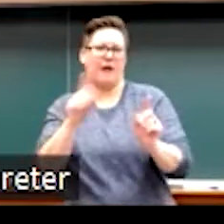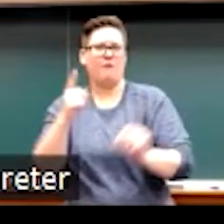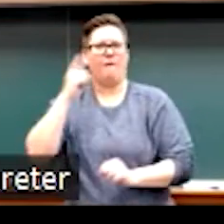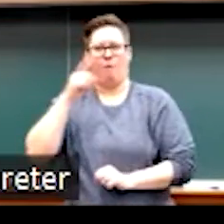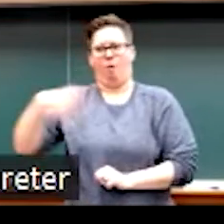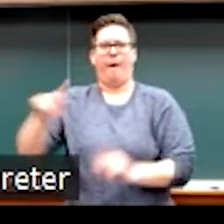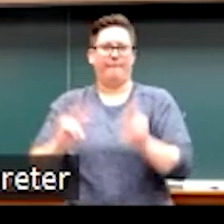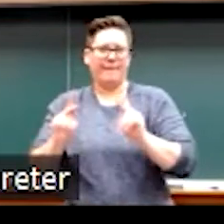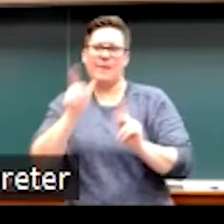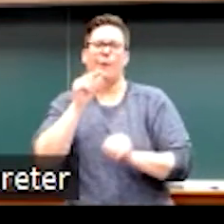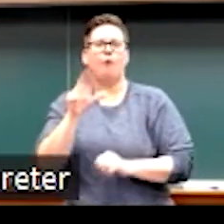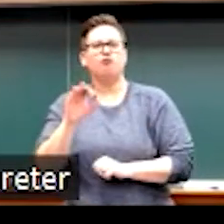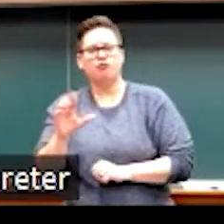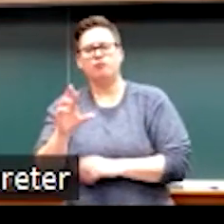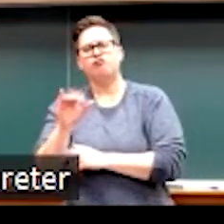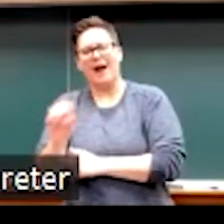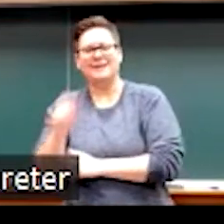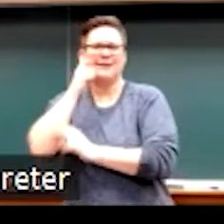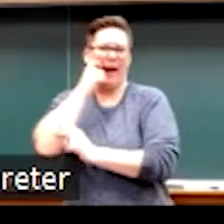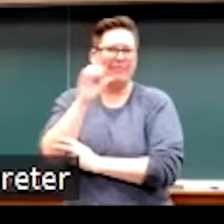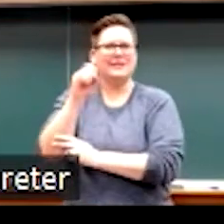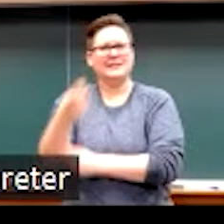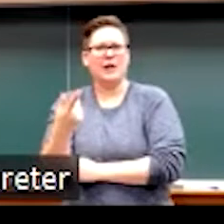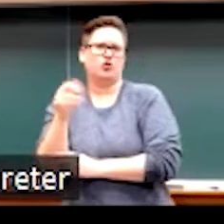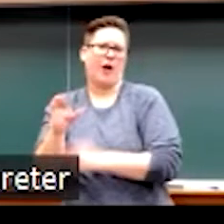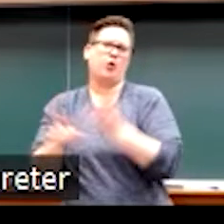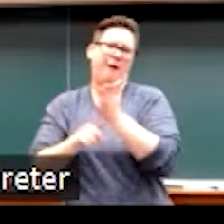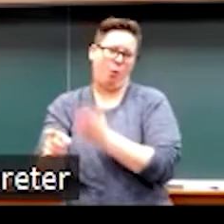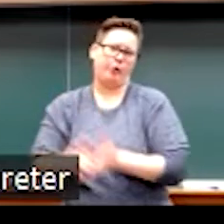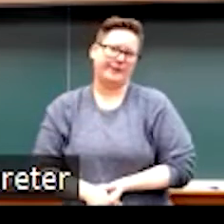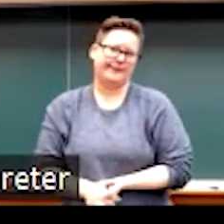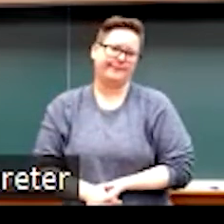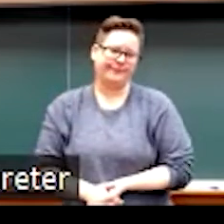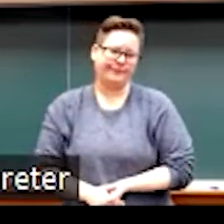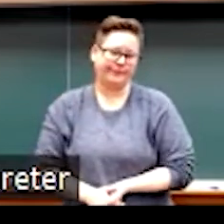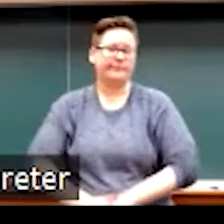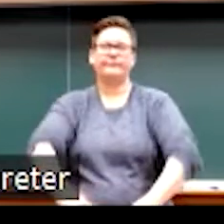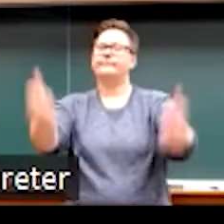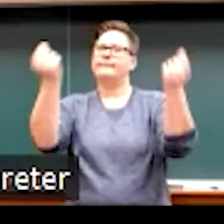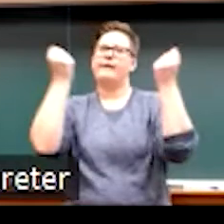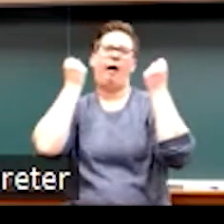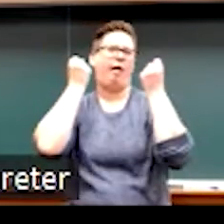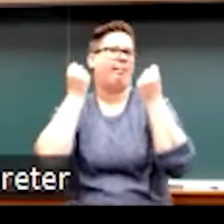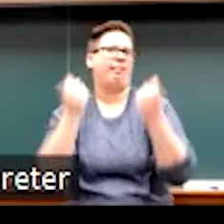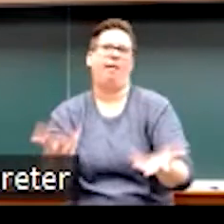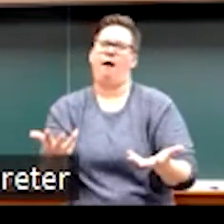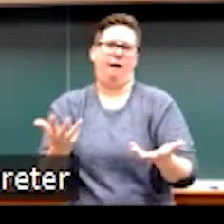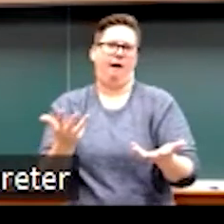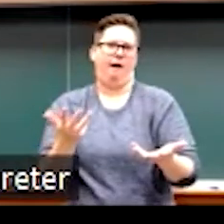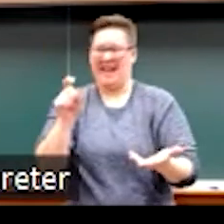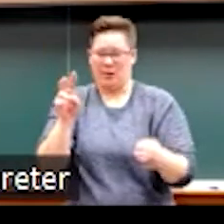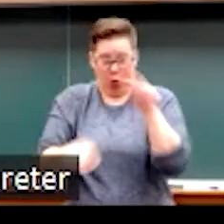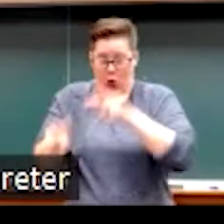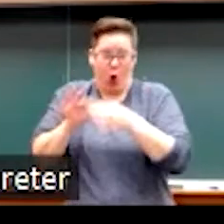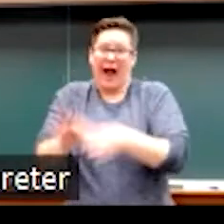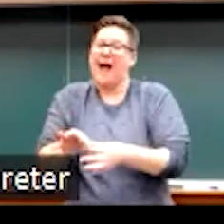among individuals from racial and ethnic and sexual and gender minority groups. So there's a lot to unpack just on the side of